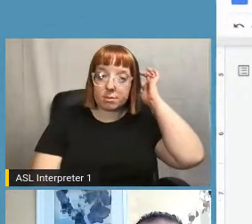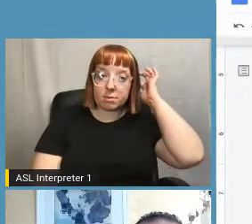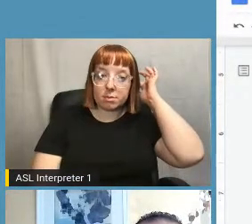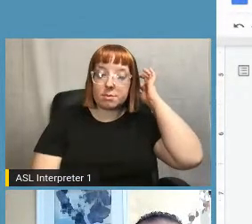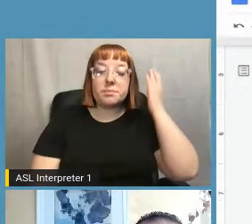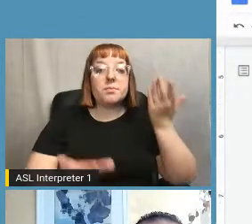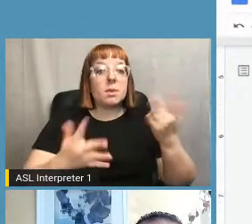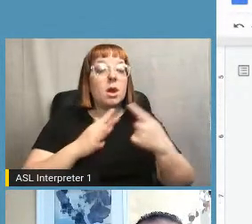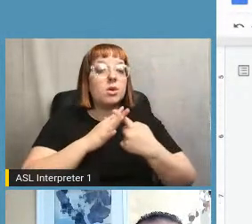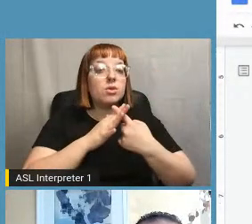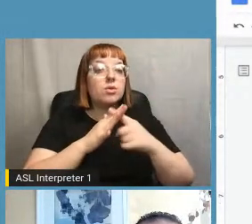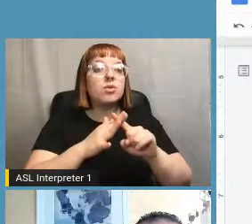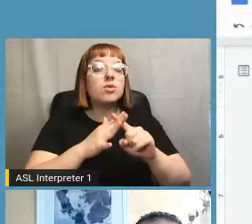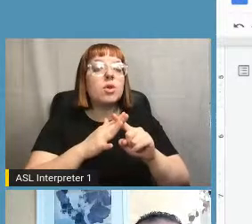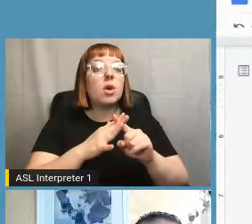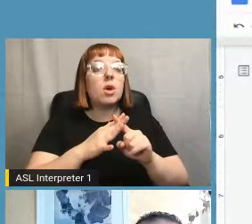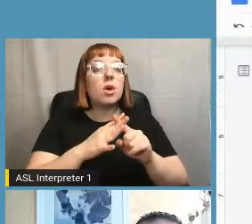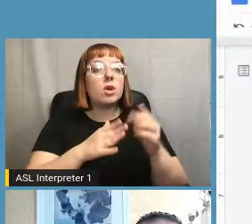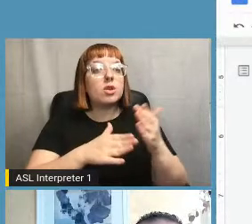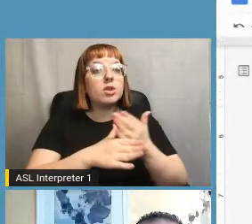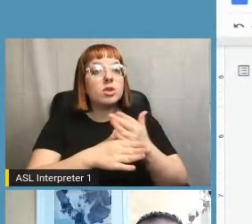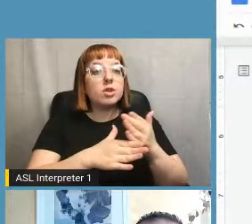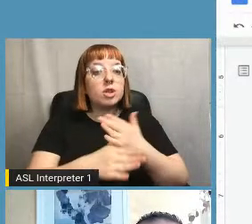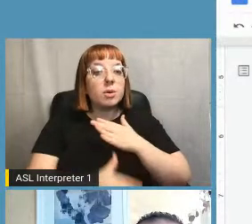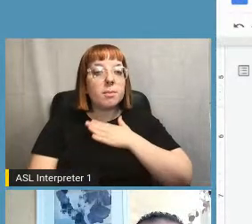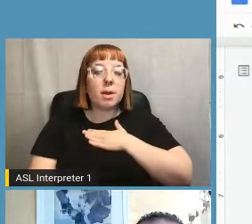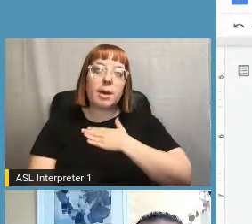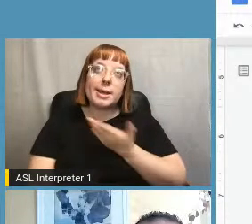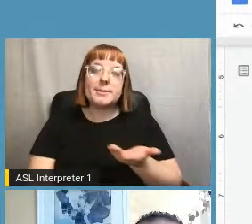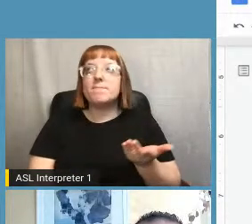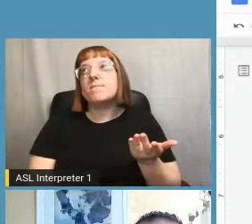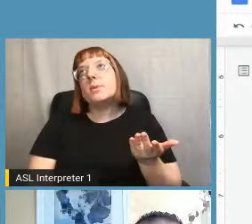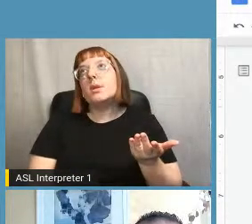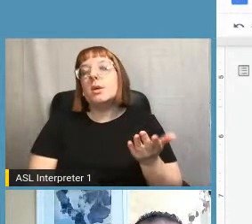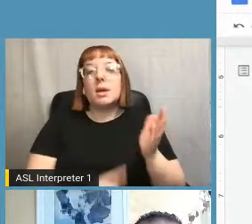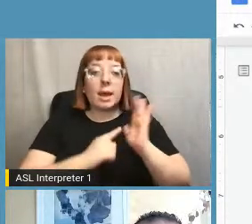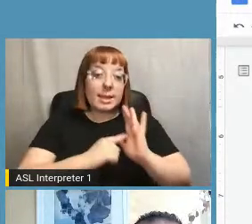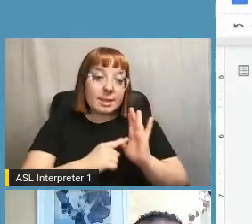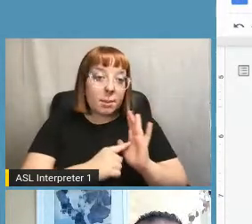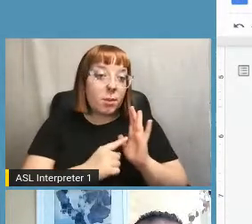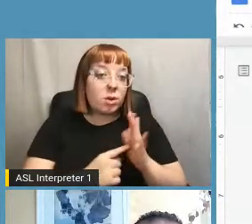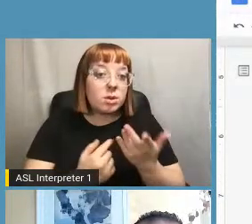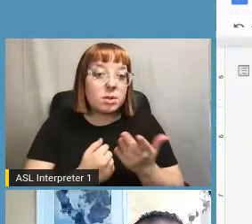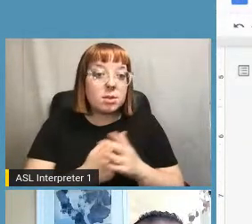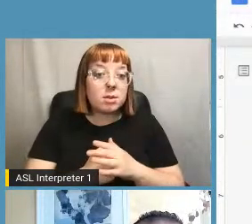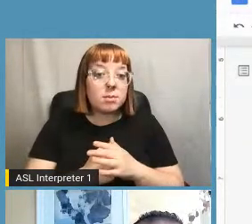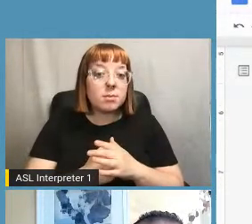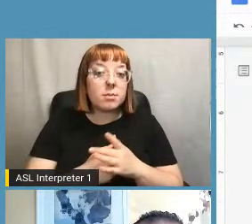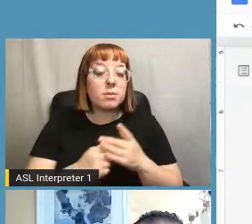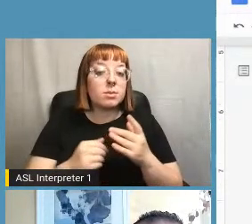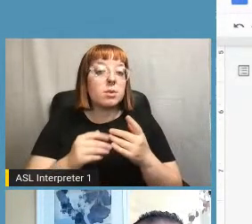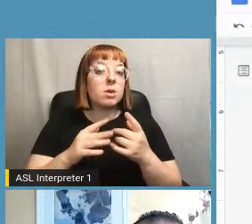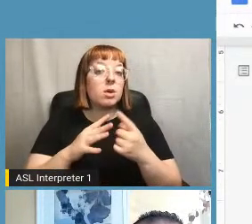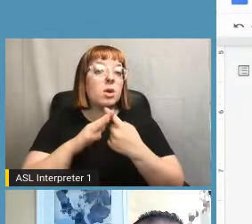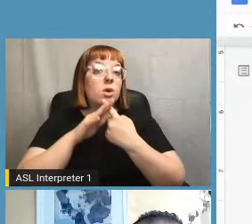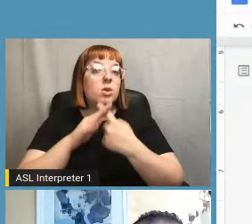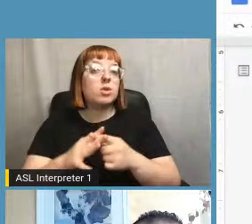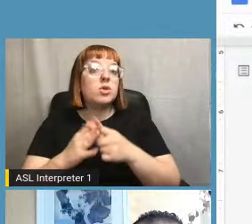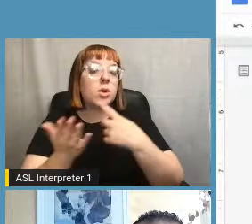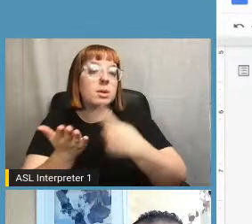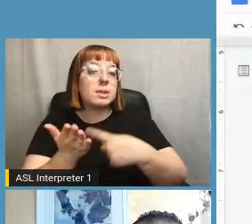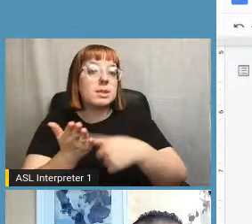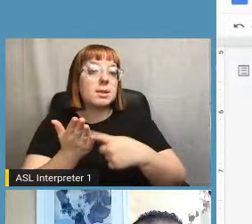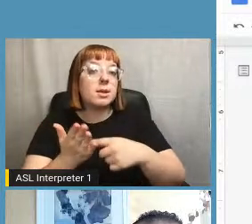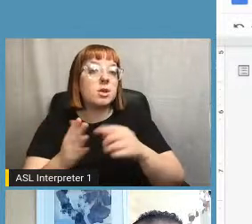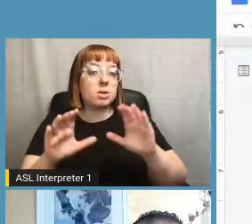I'll start sharing some of my examples as we actually talk through sections 3 and 4. I think that might make